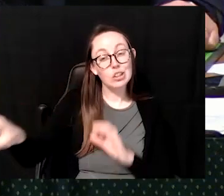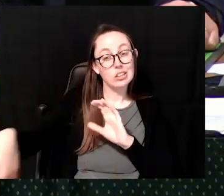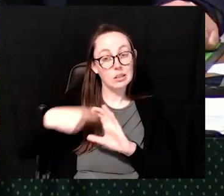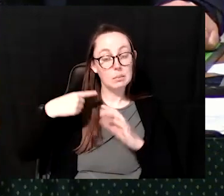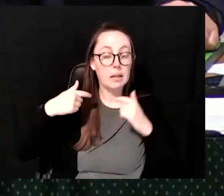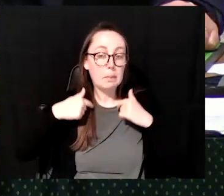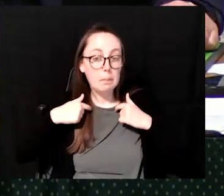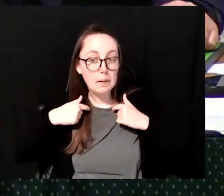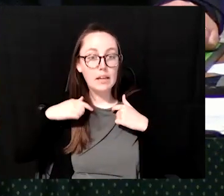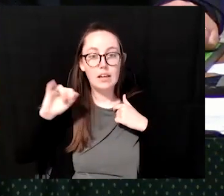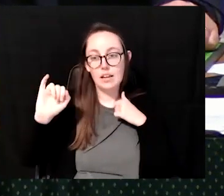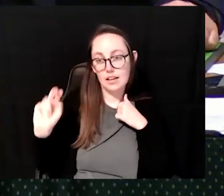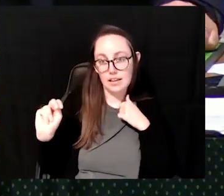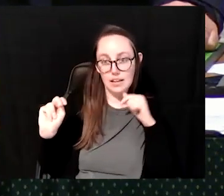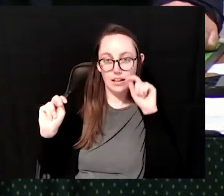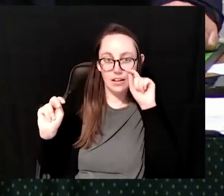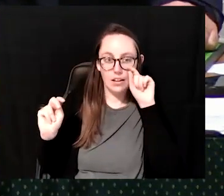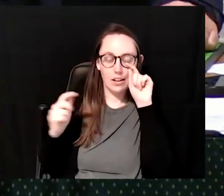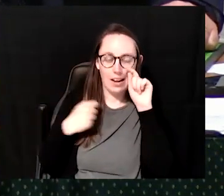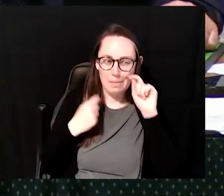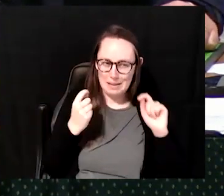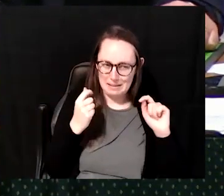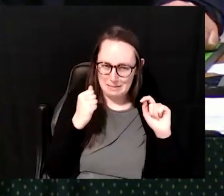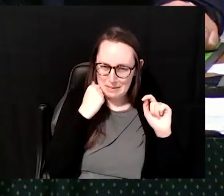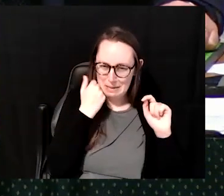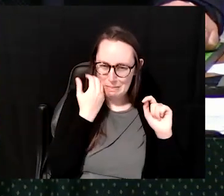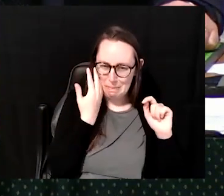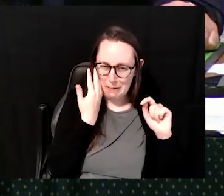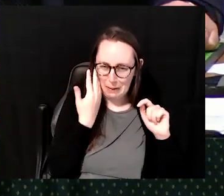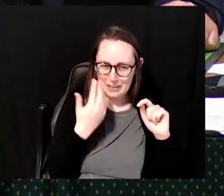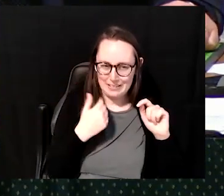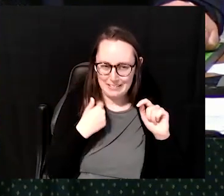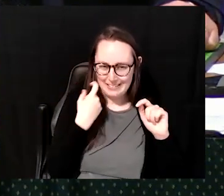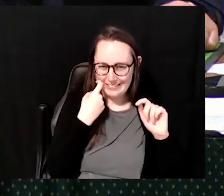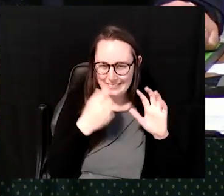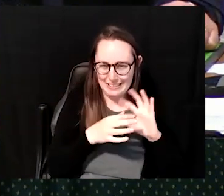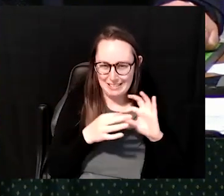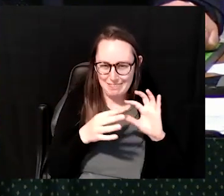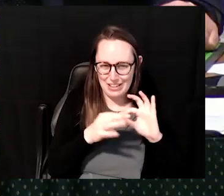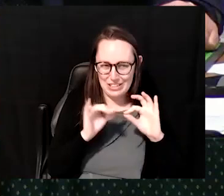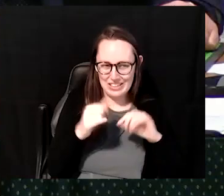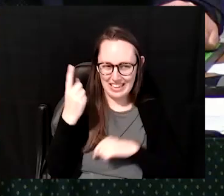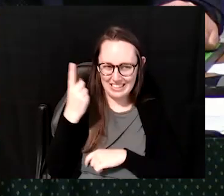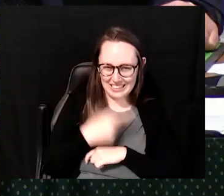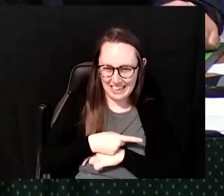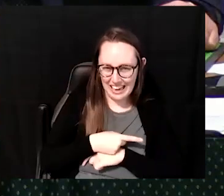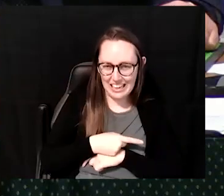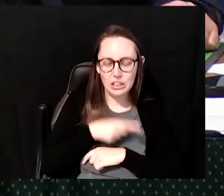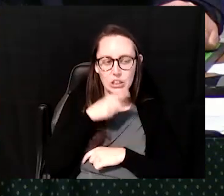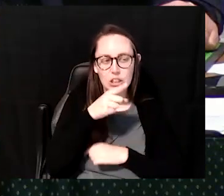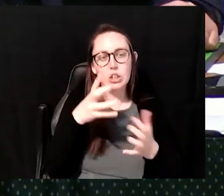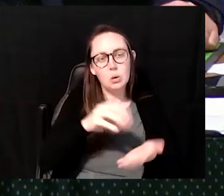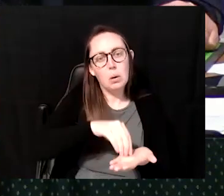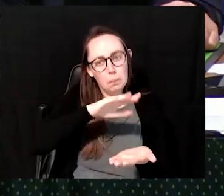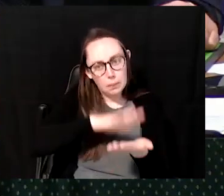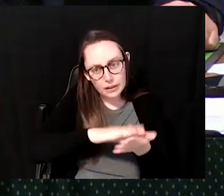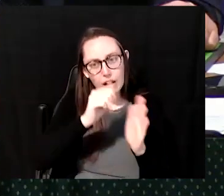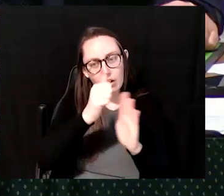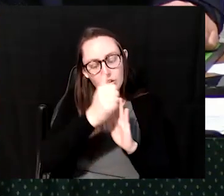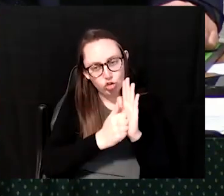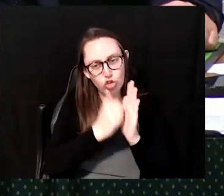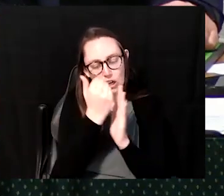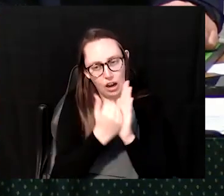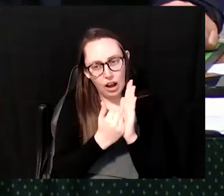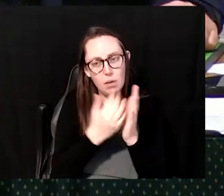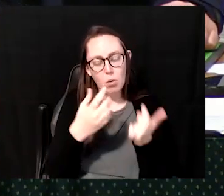item and I'm kind of embarrassed by saying that date honestly um to discuss the community safety fund allocation process I